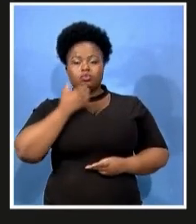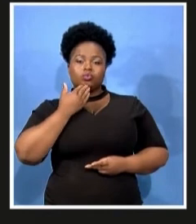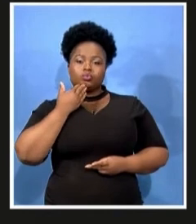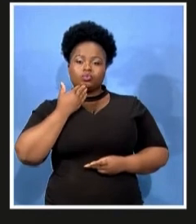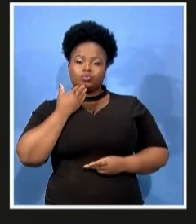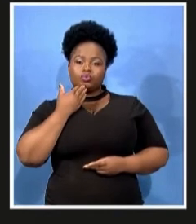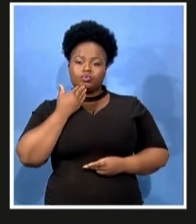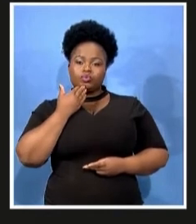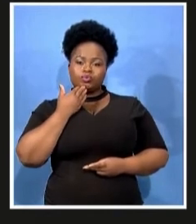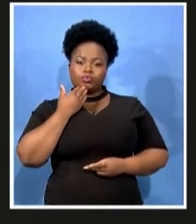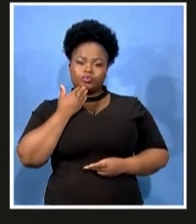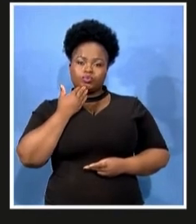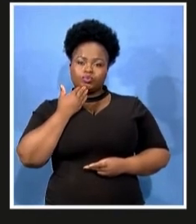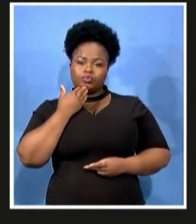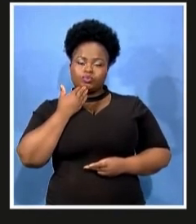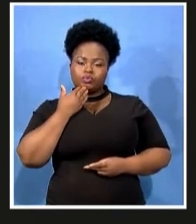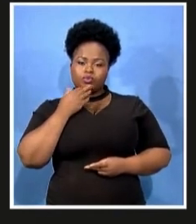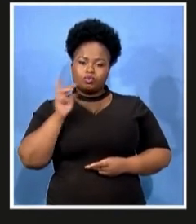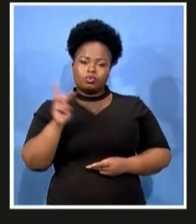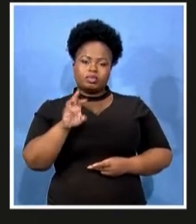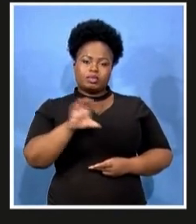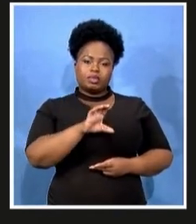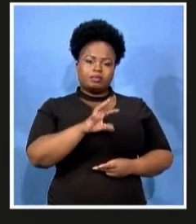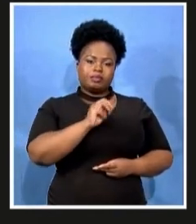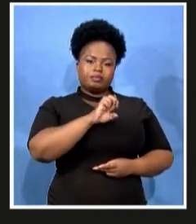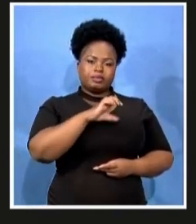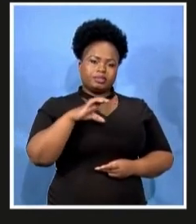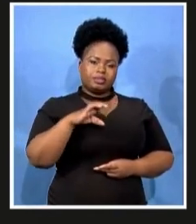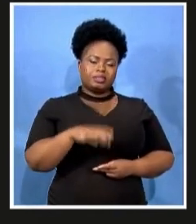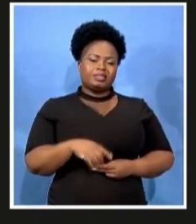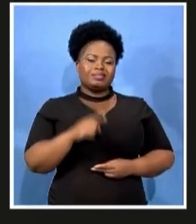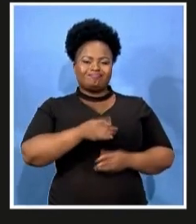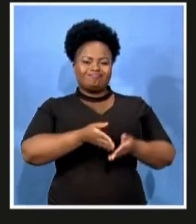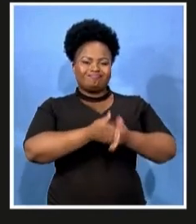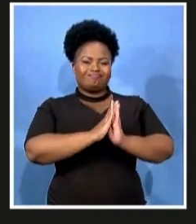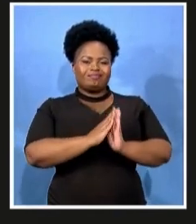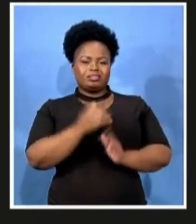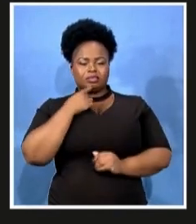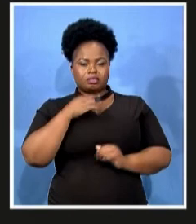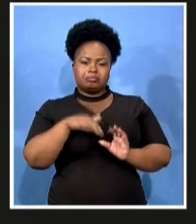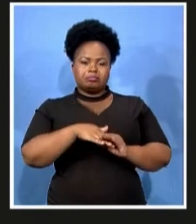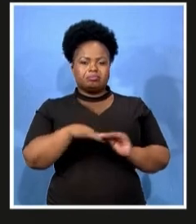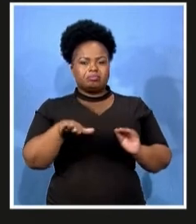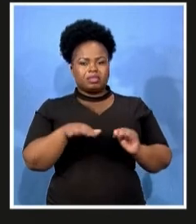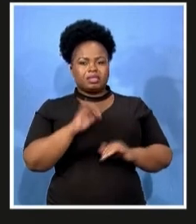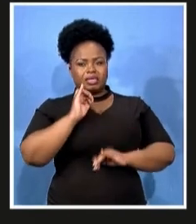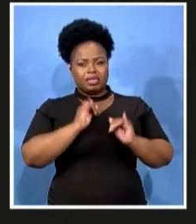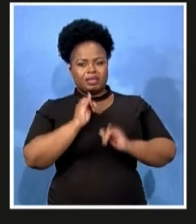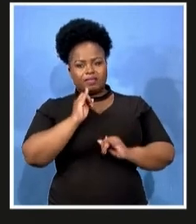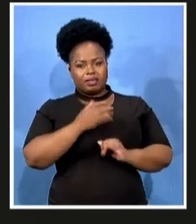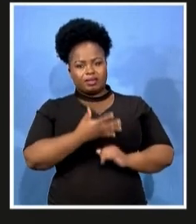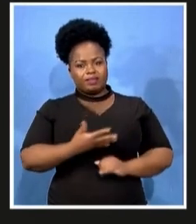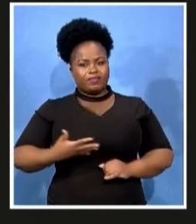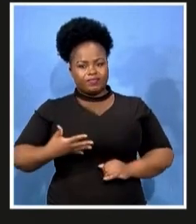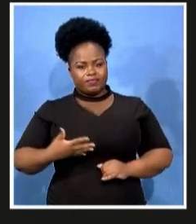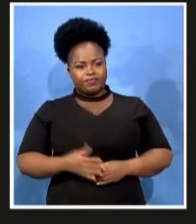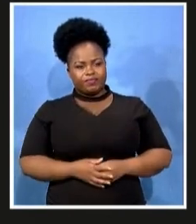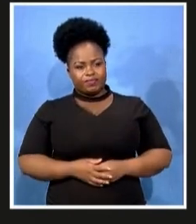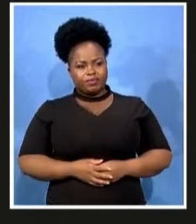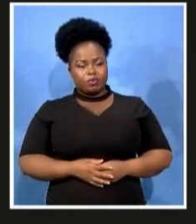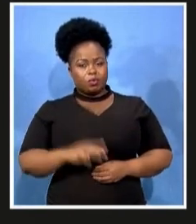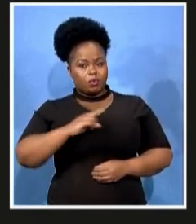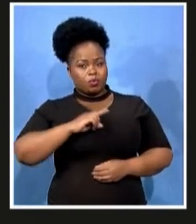Cape MEC. He's requesting to be released at 11:30 because she has to attend to